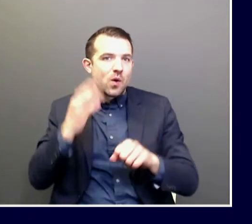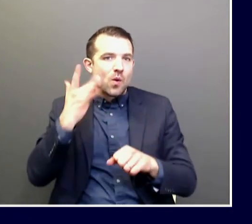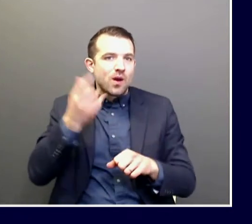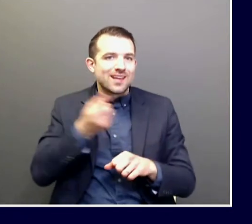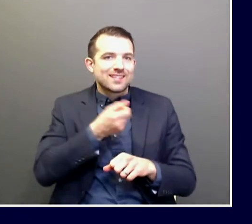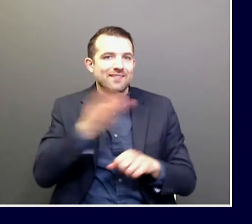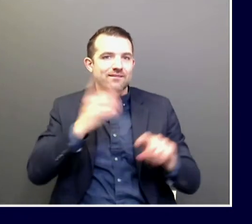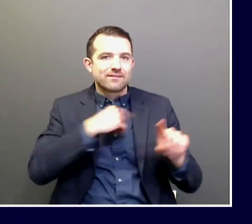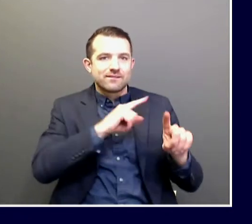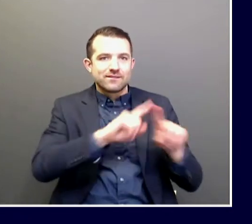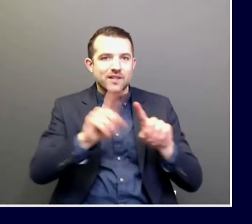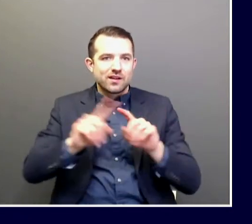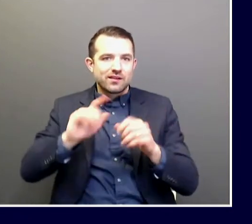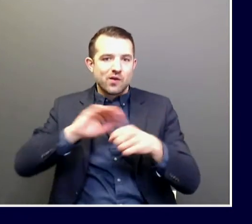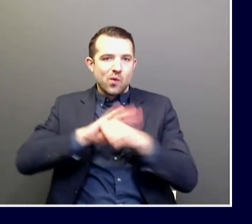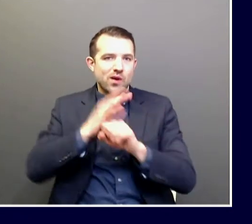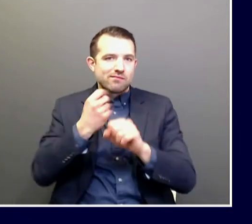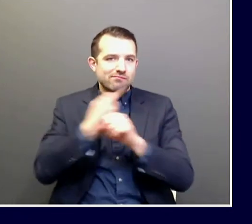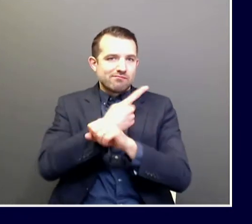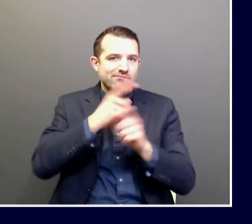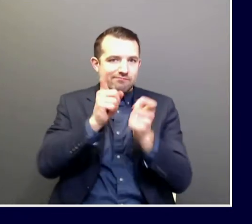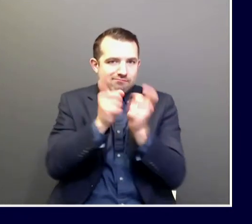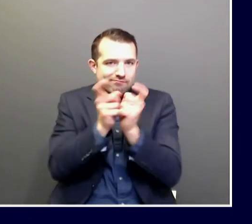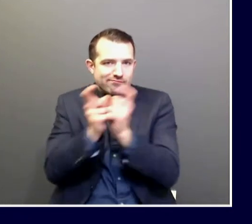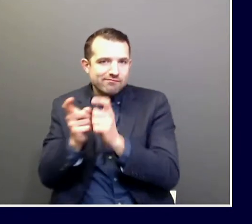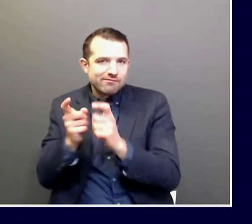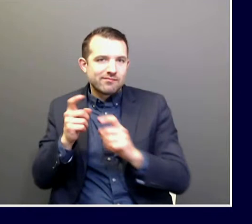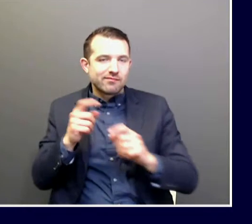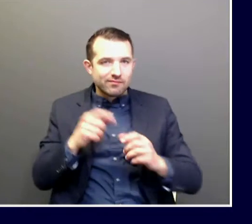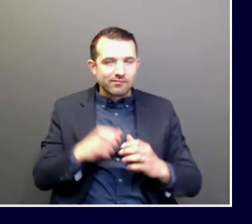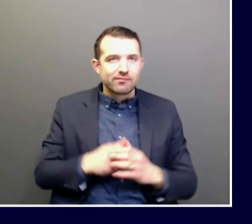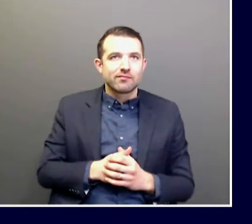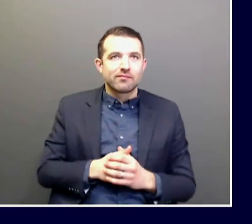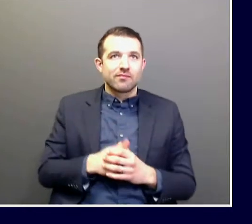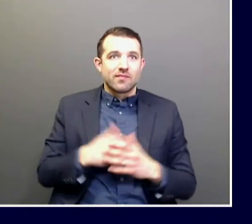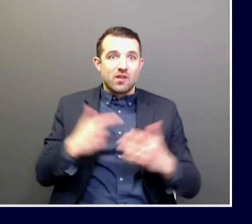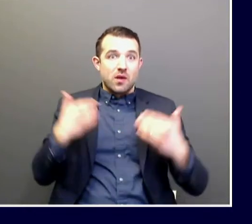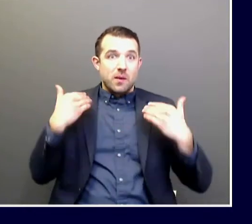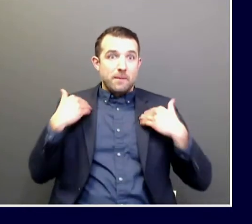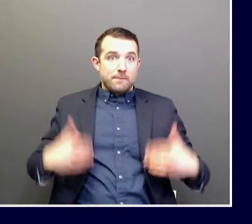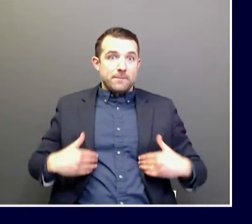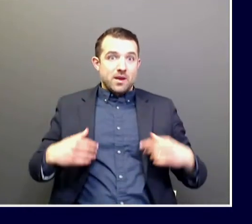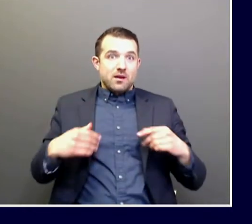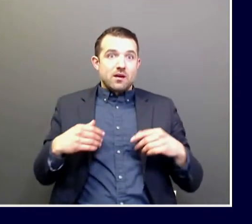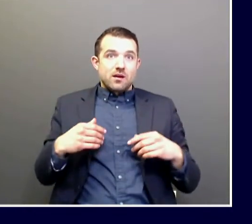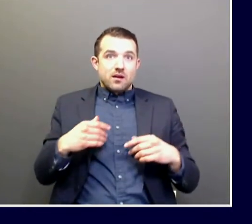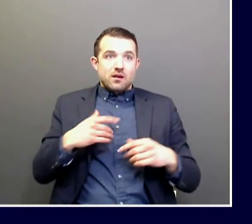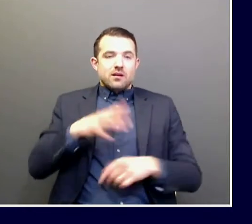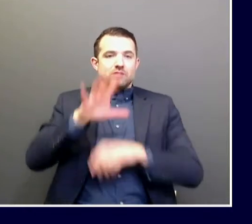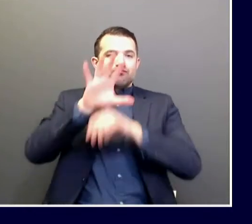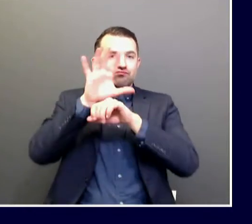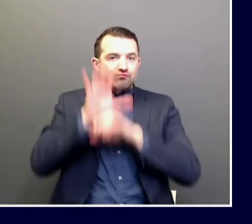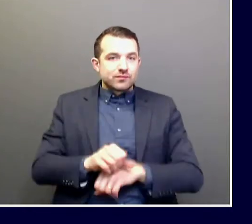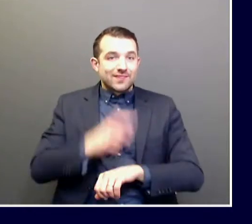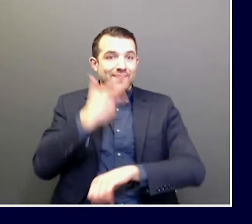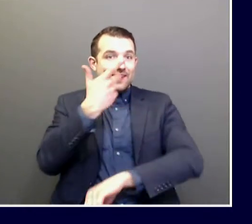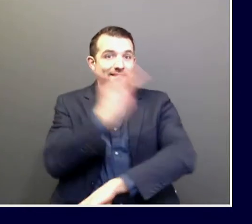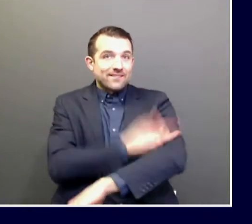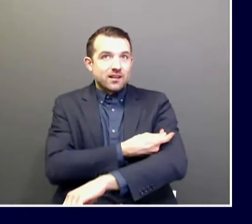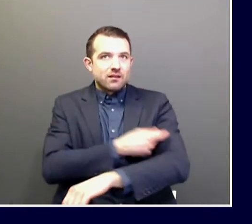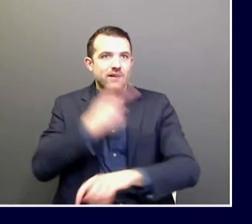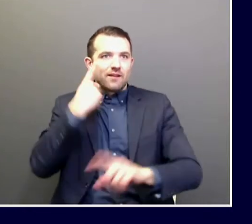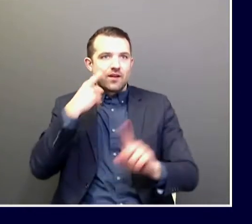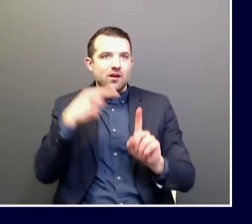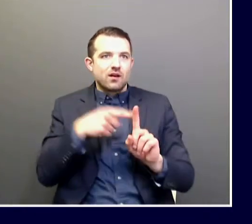appear to the body to be just a little bit different than the Delta variant. The other reason is that, as with